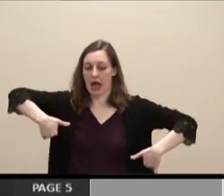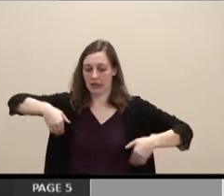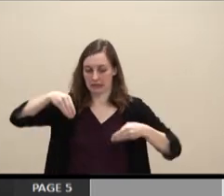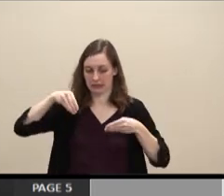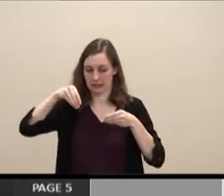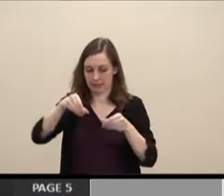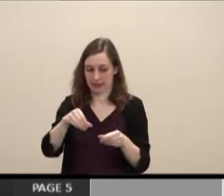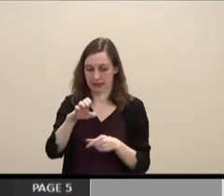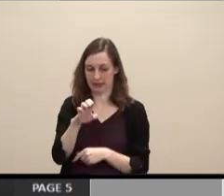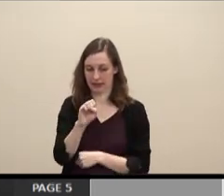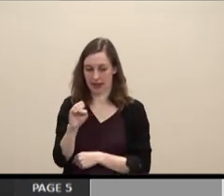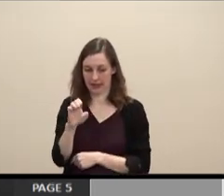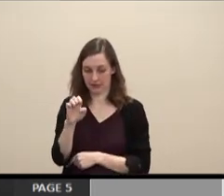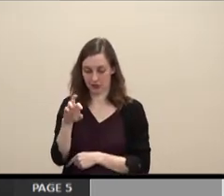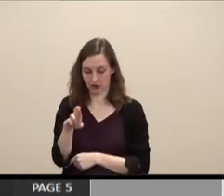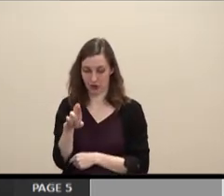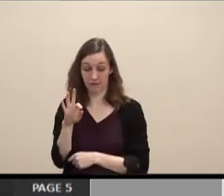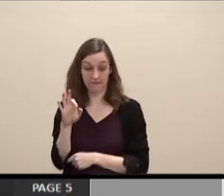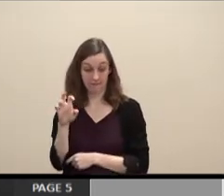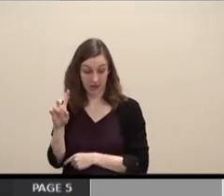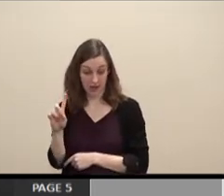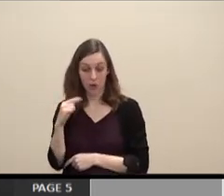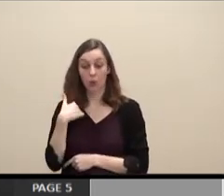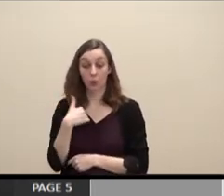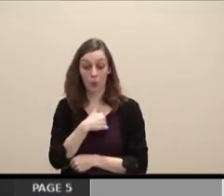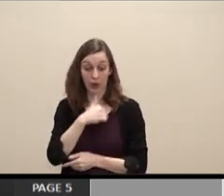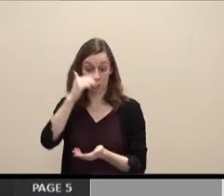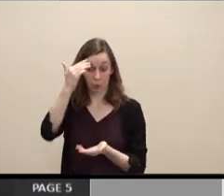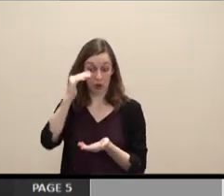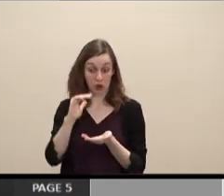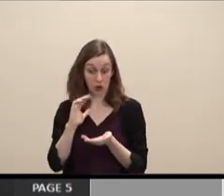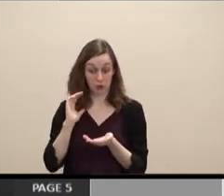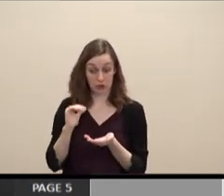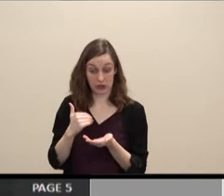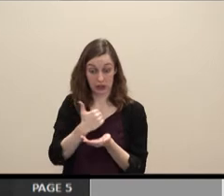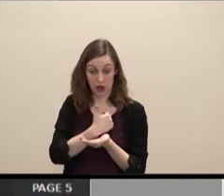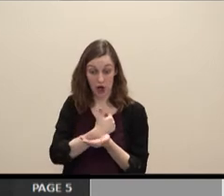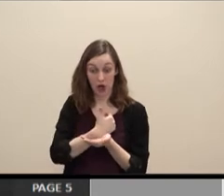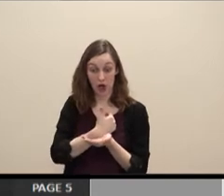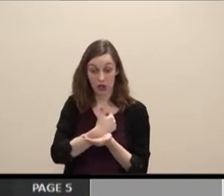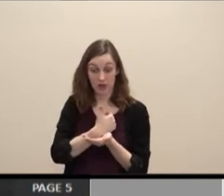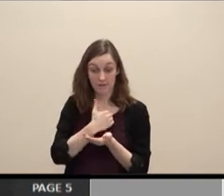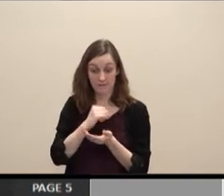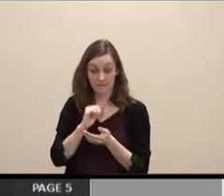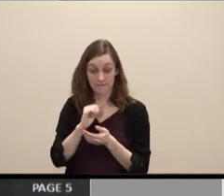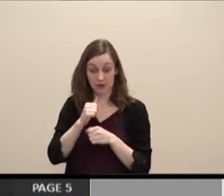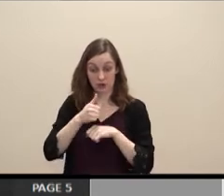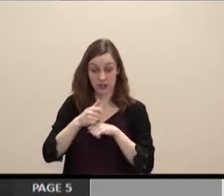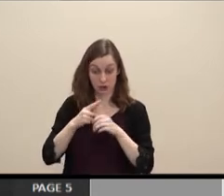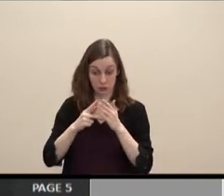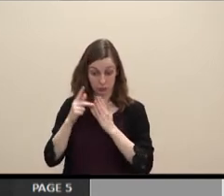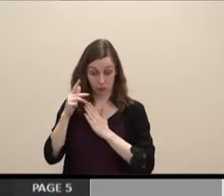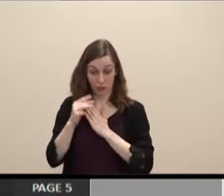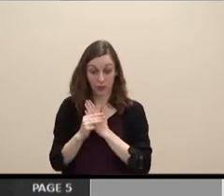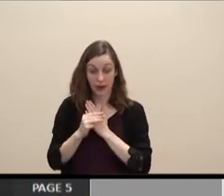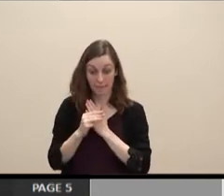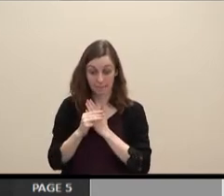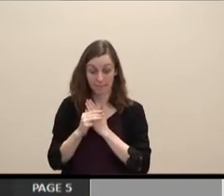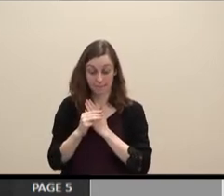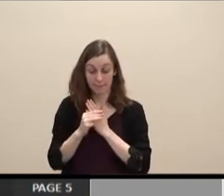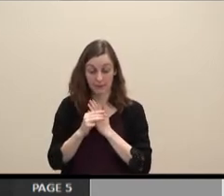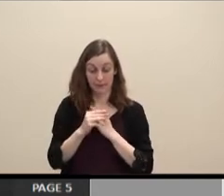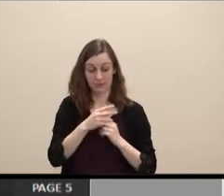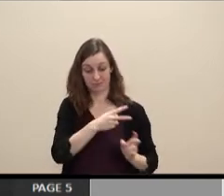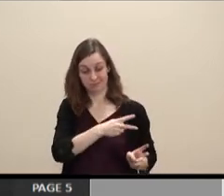Because we reduced our foundation school program revenues in the general fund, and they were made up with these ESSER funds,